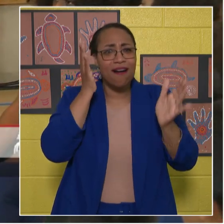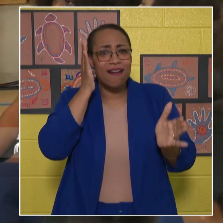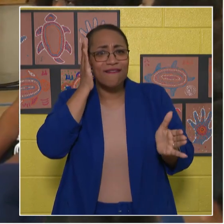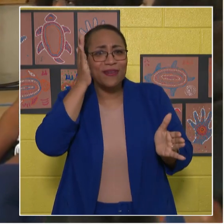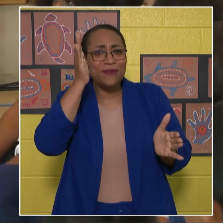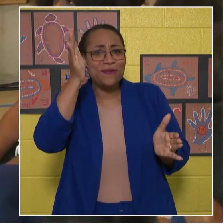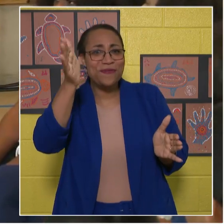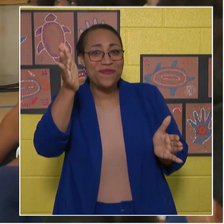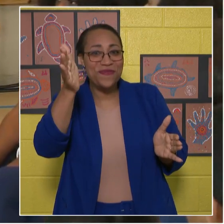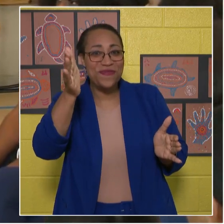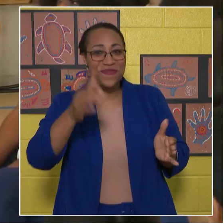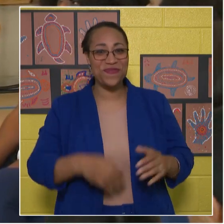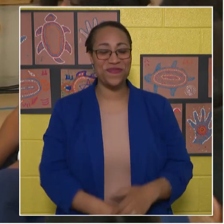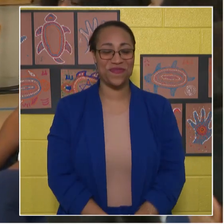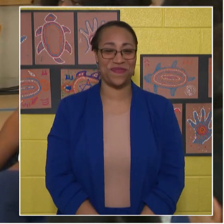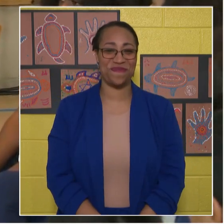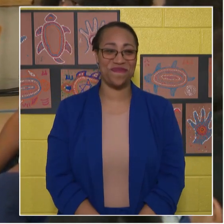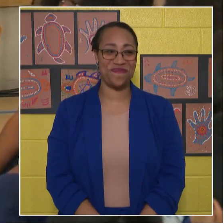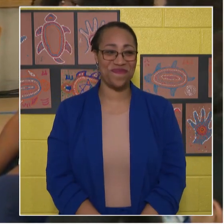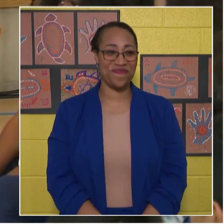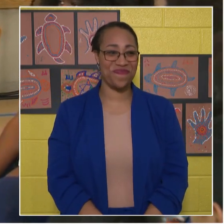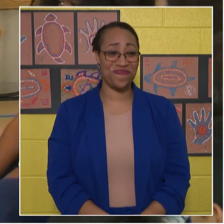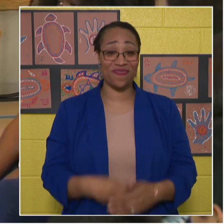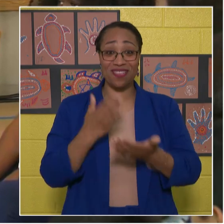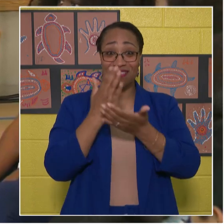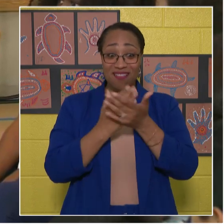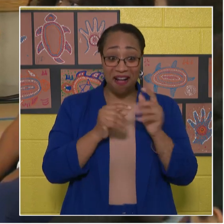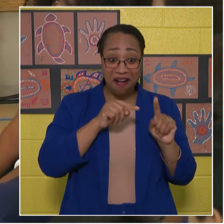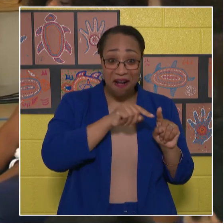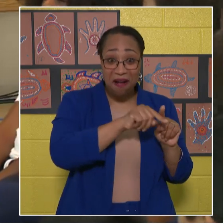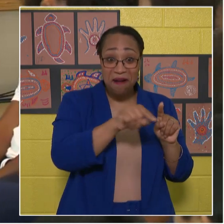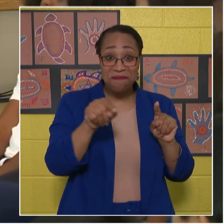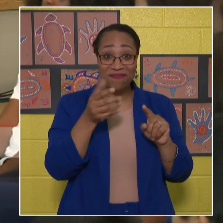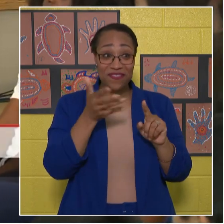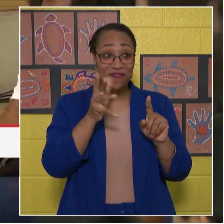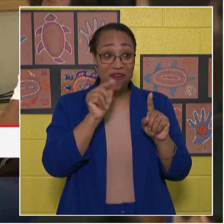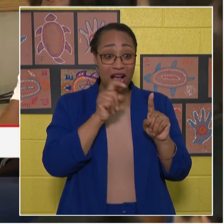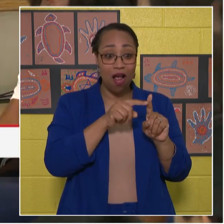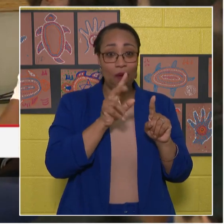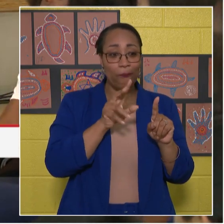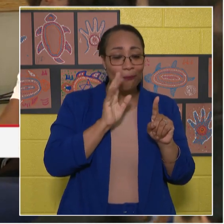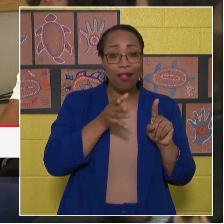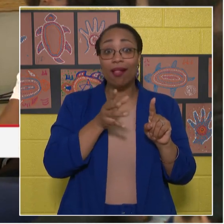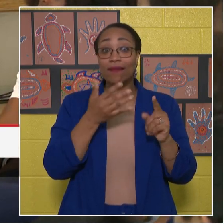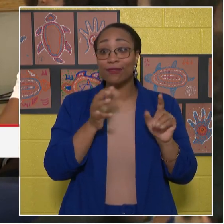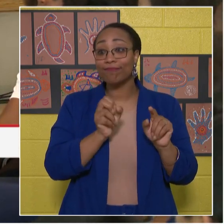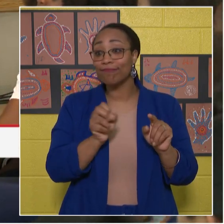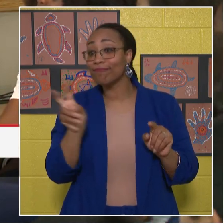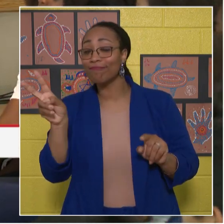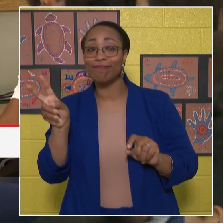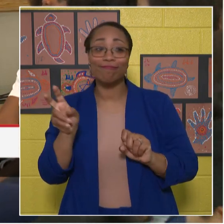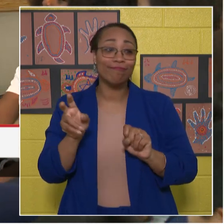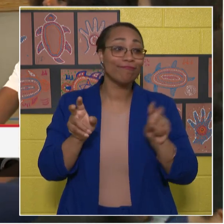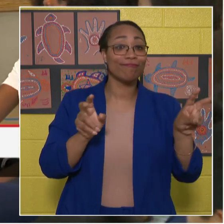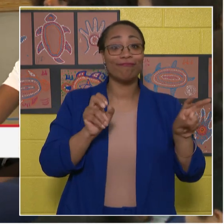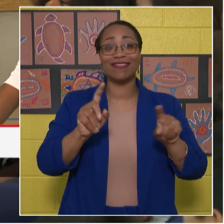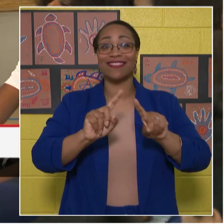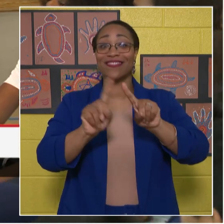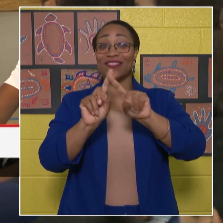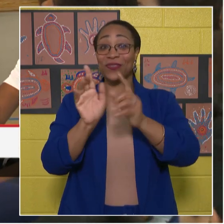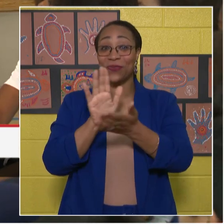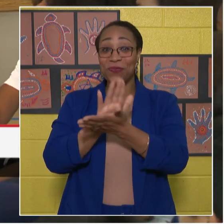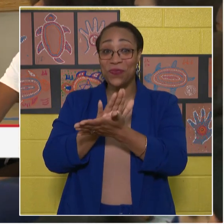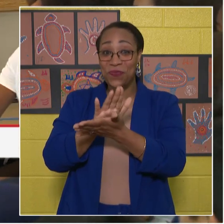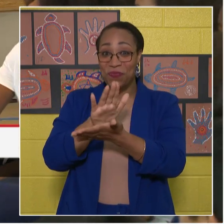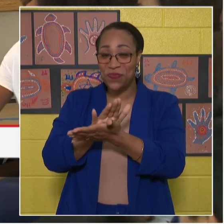are deciding where you will continue your education in the new school year and